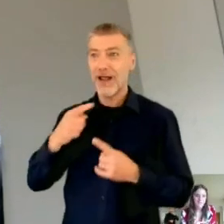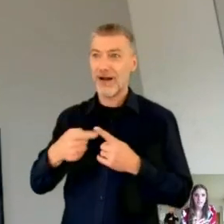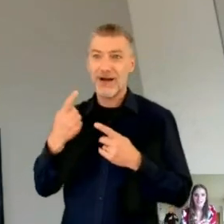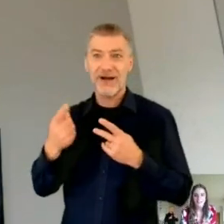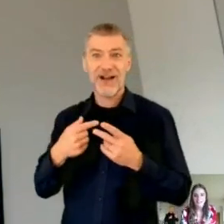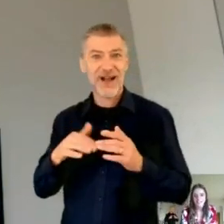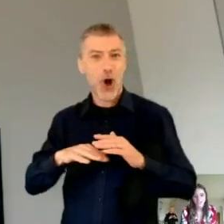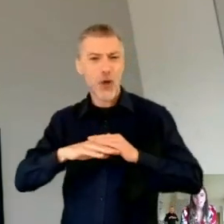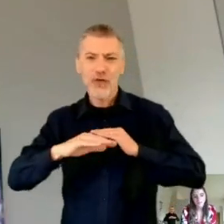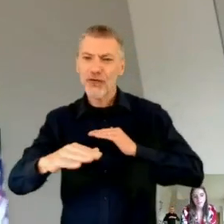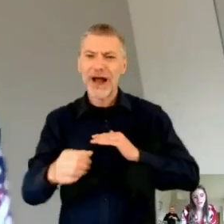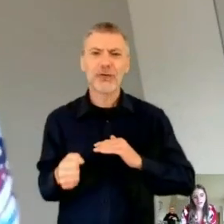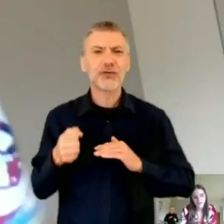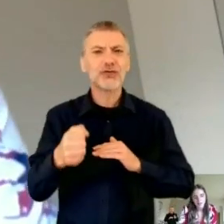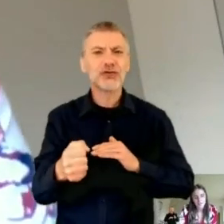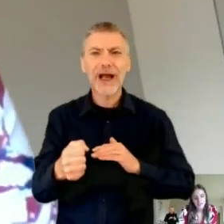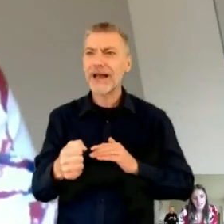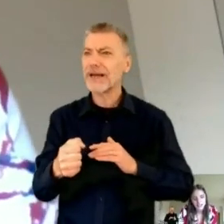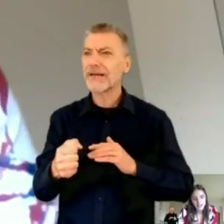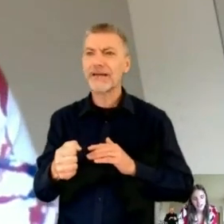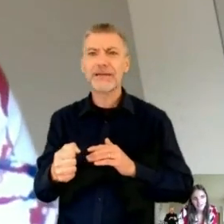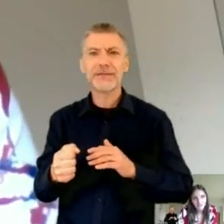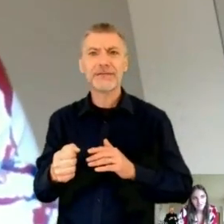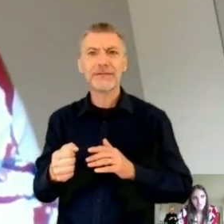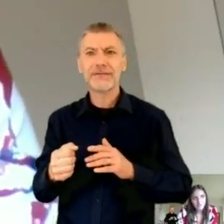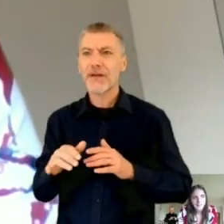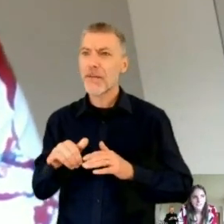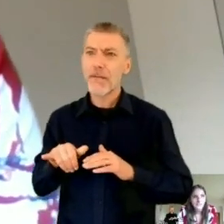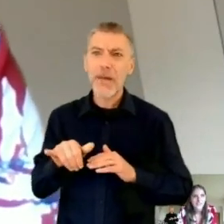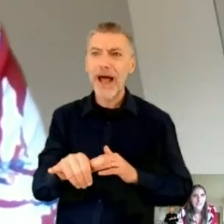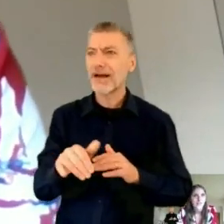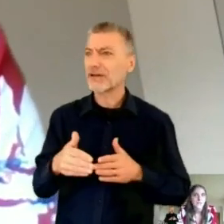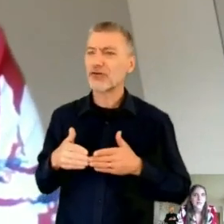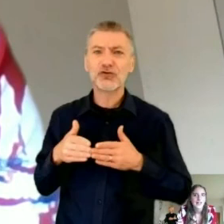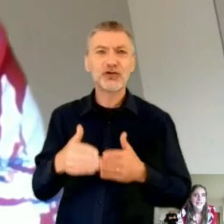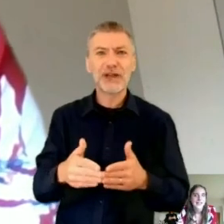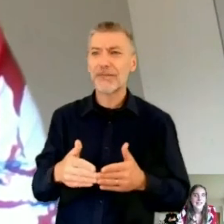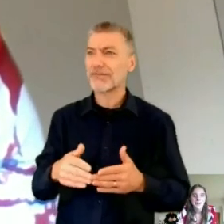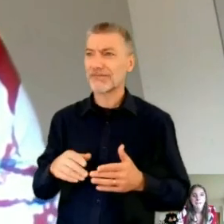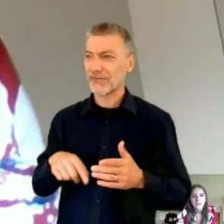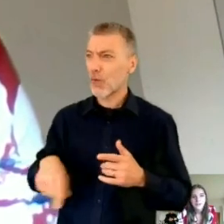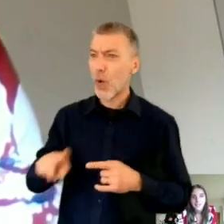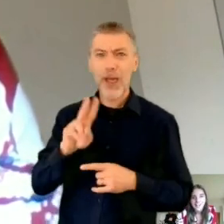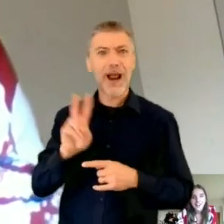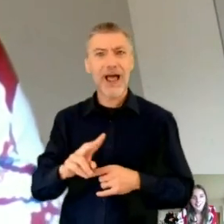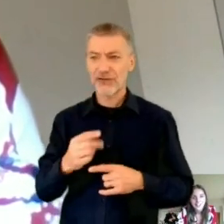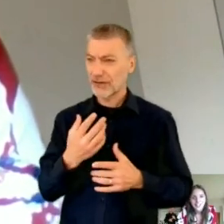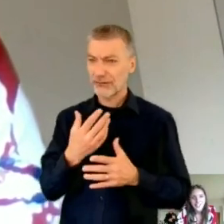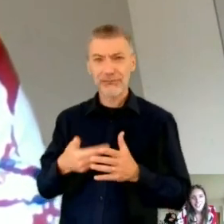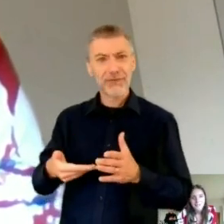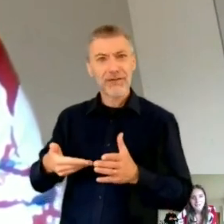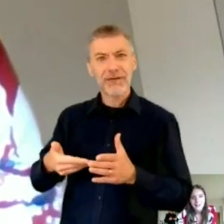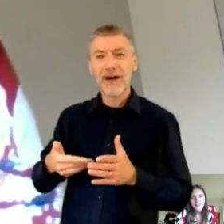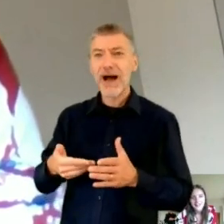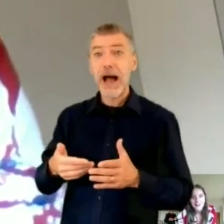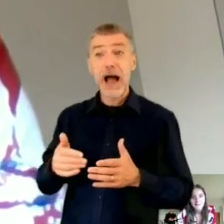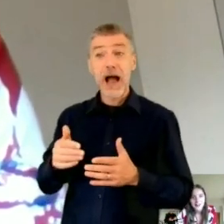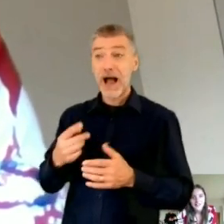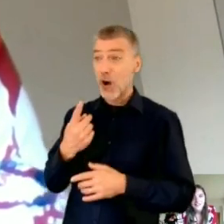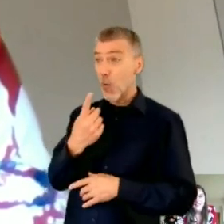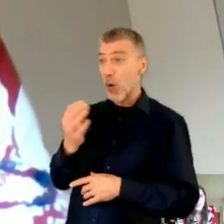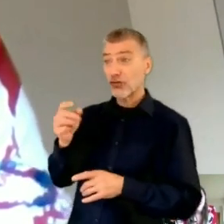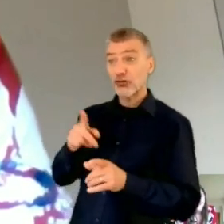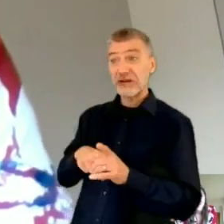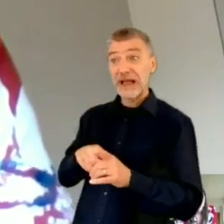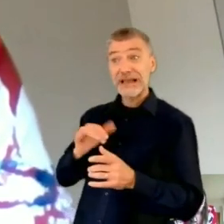trains and the planes and the ships, etc. So I think it might not take that long to get there, but I